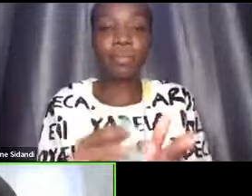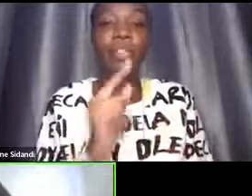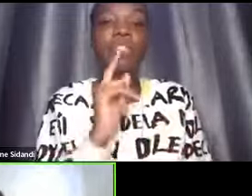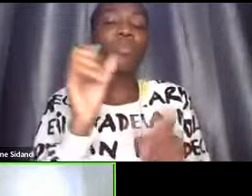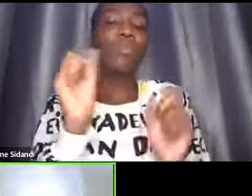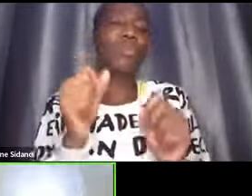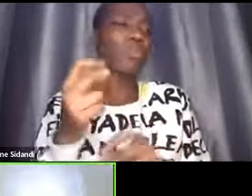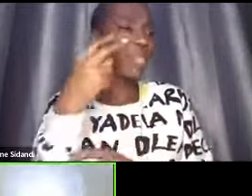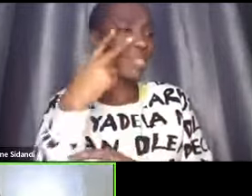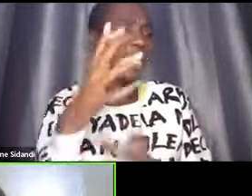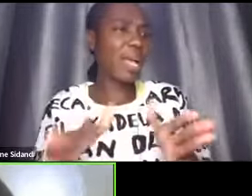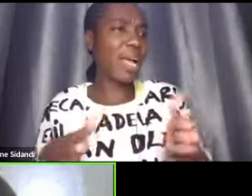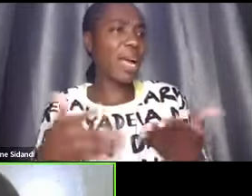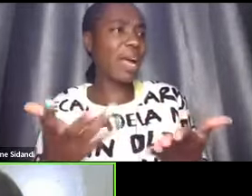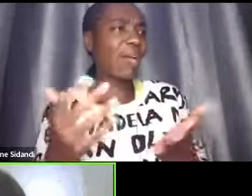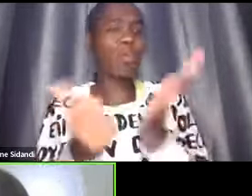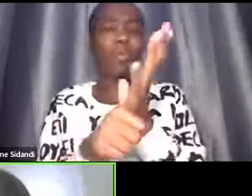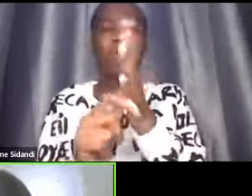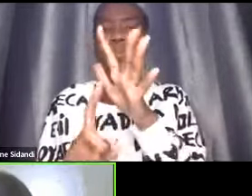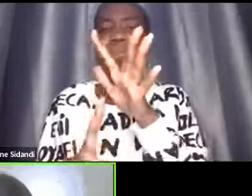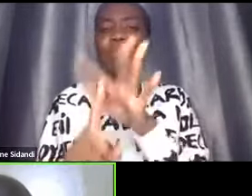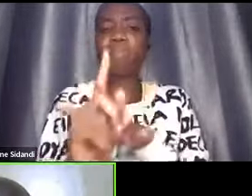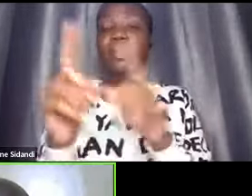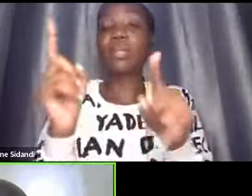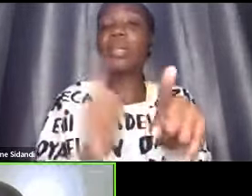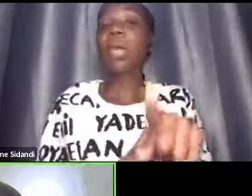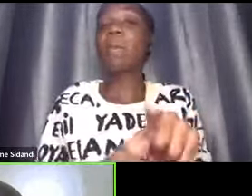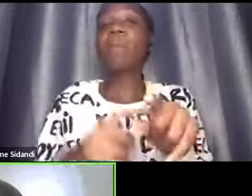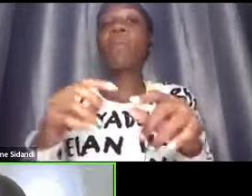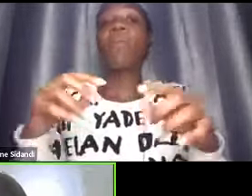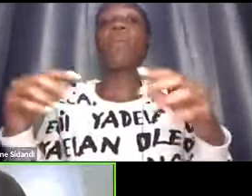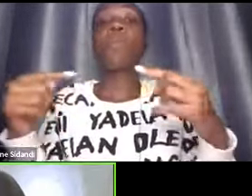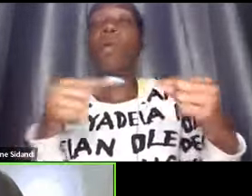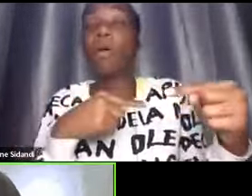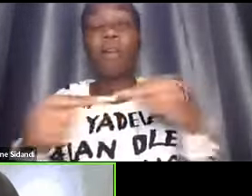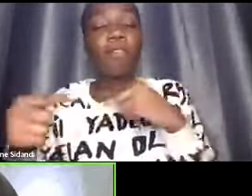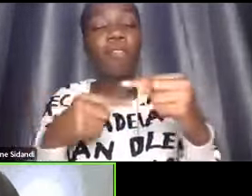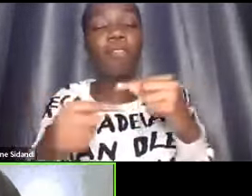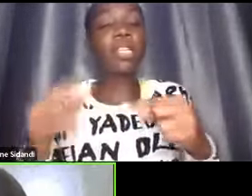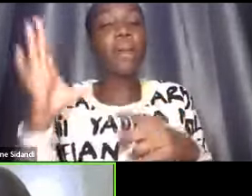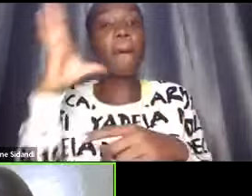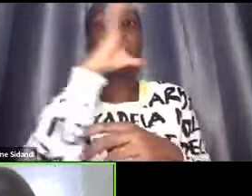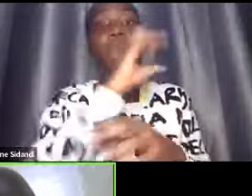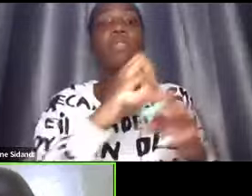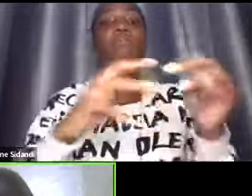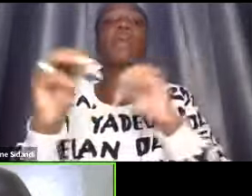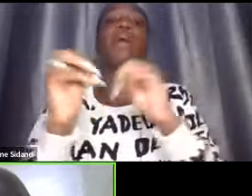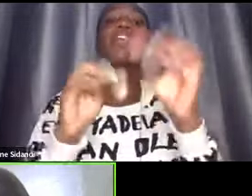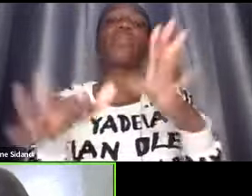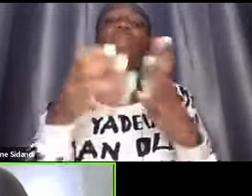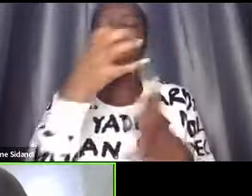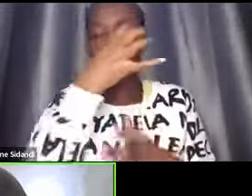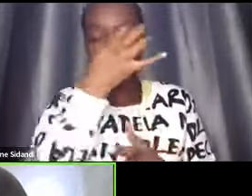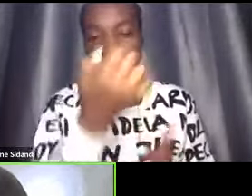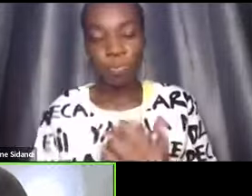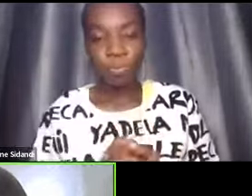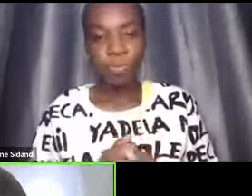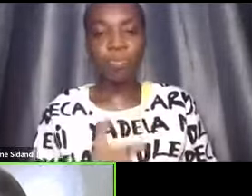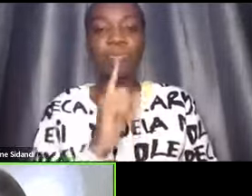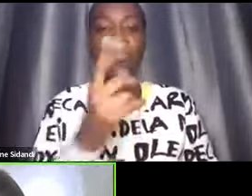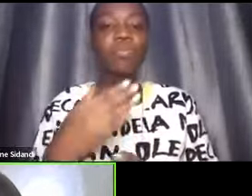when conflict is mismanaged or ignored. Now, I want to show you a small